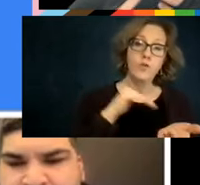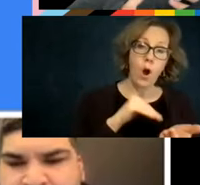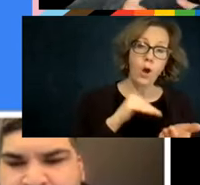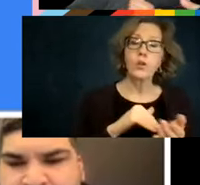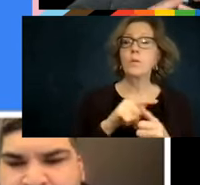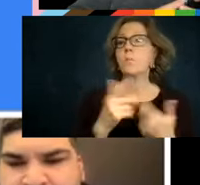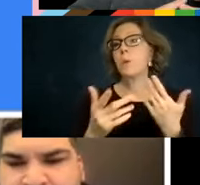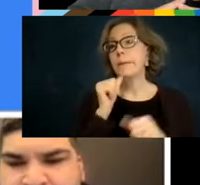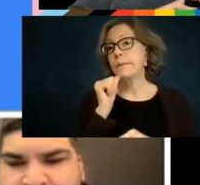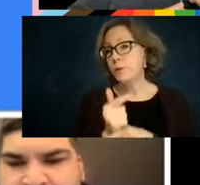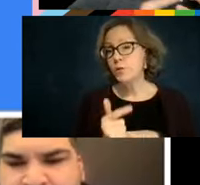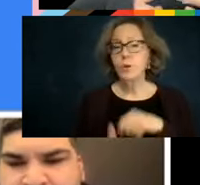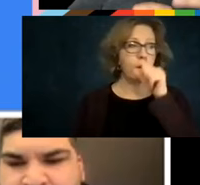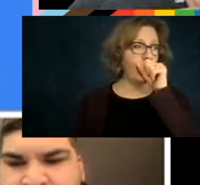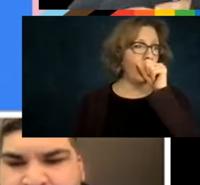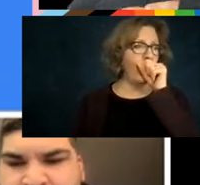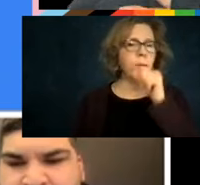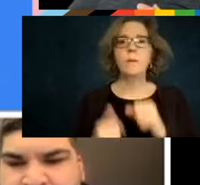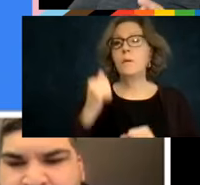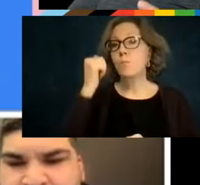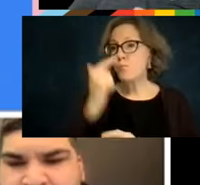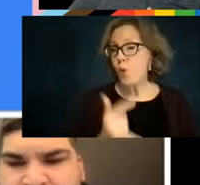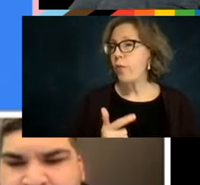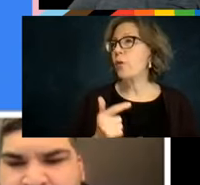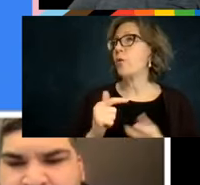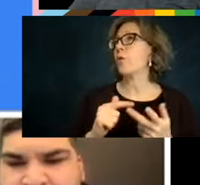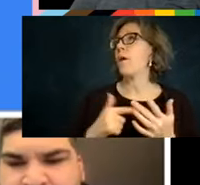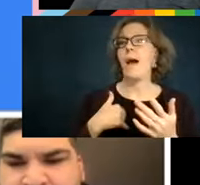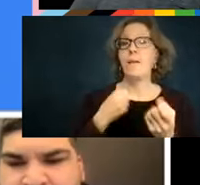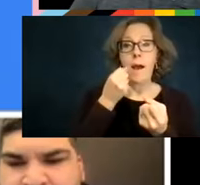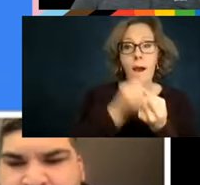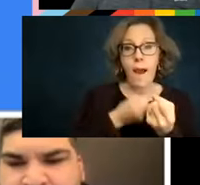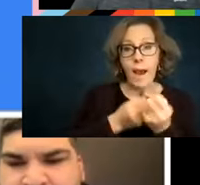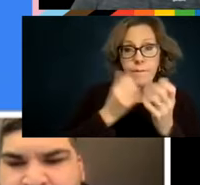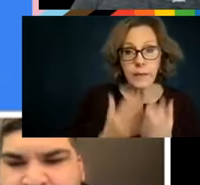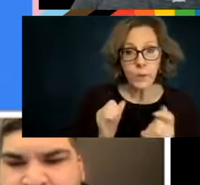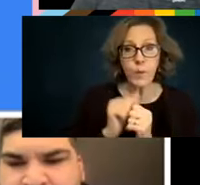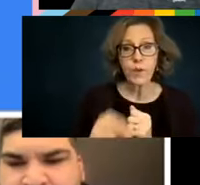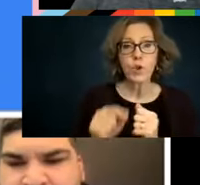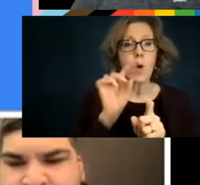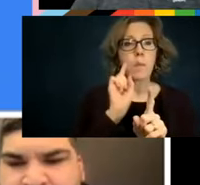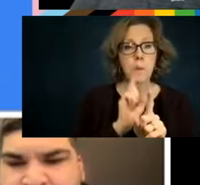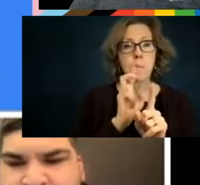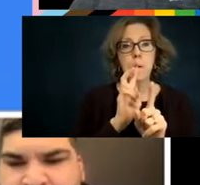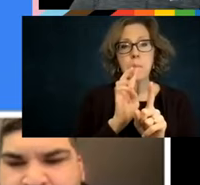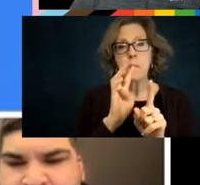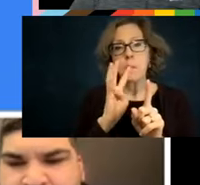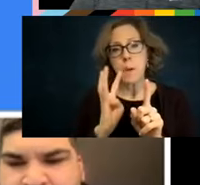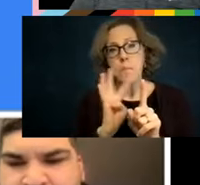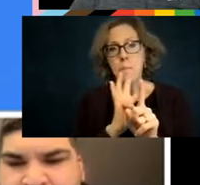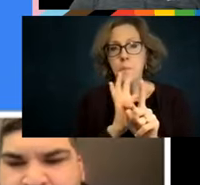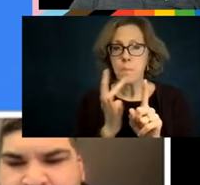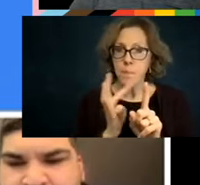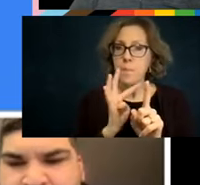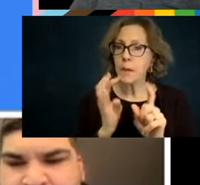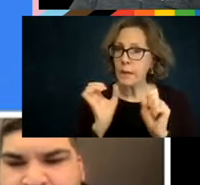brother. You can have an advocate. You can have many people on your support team. There's